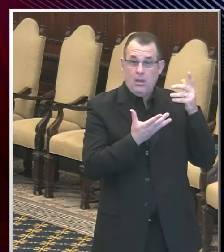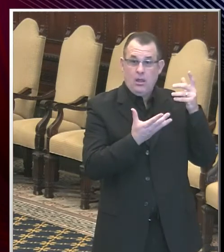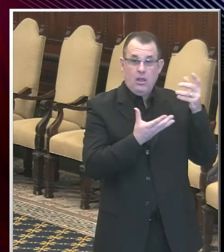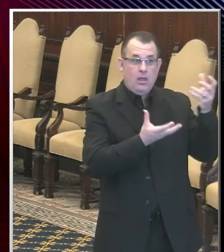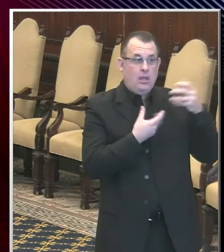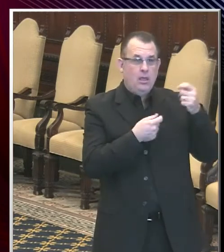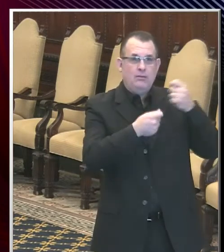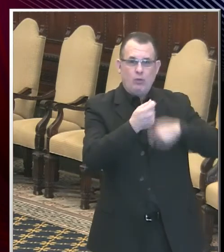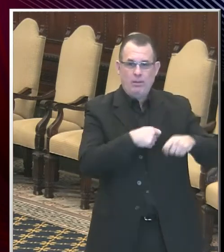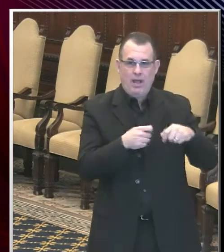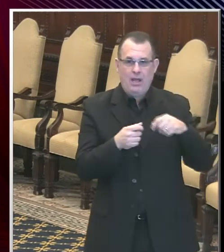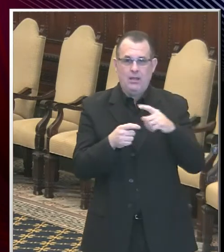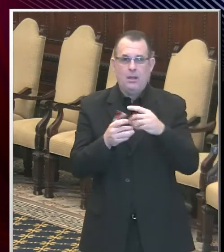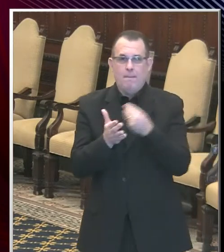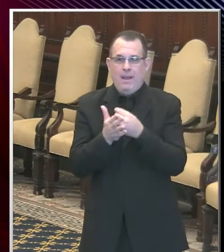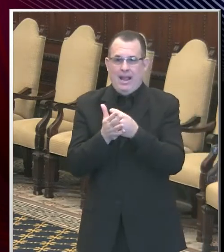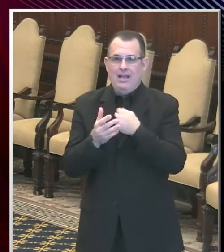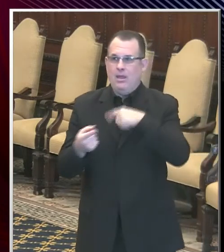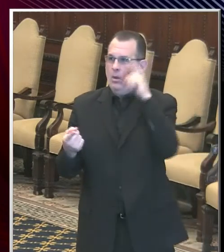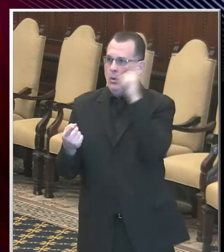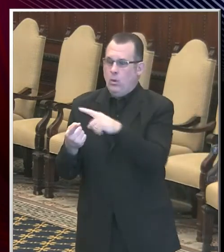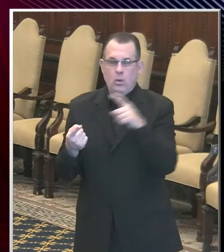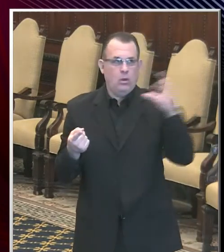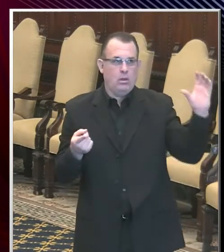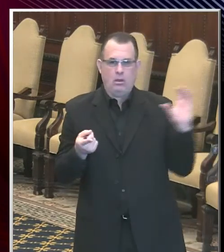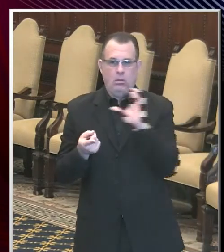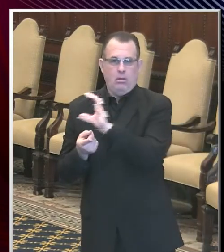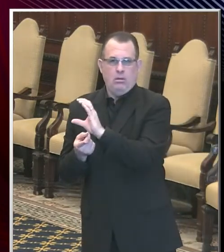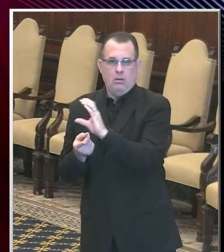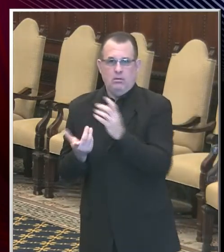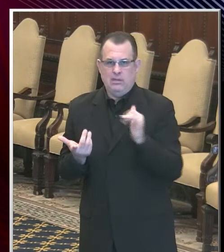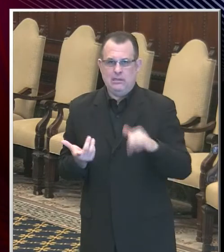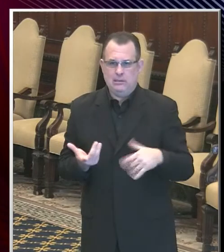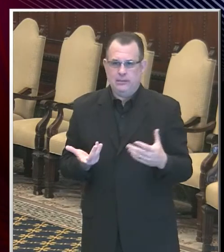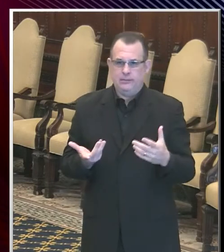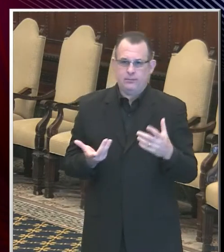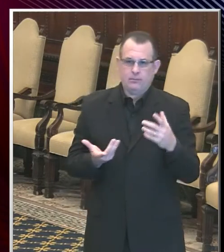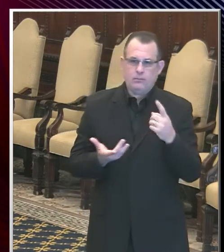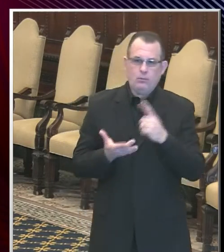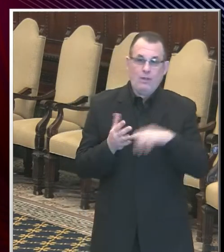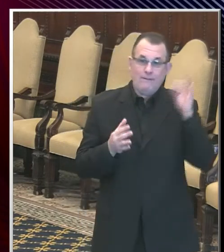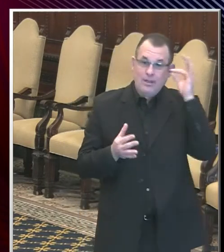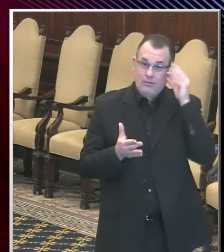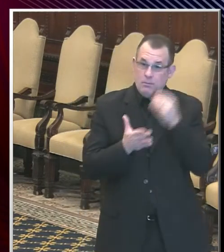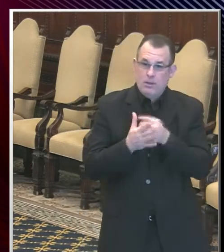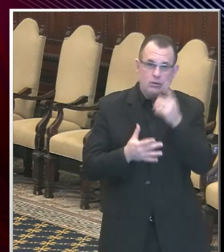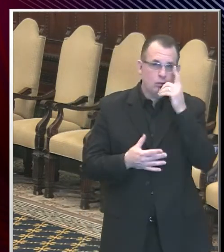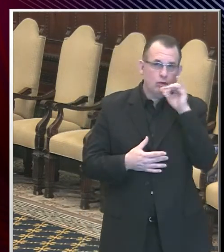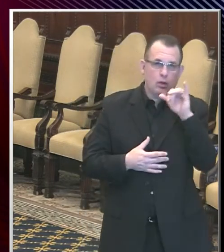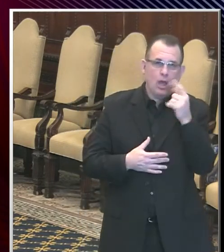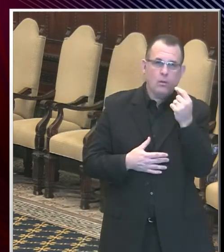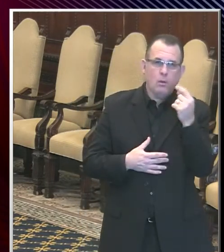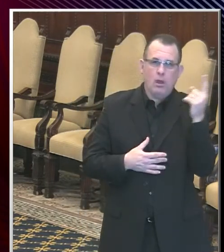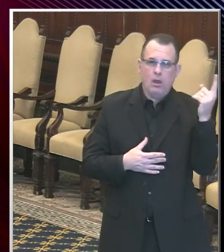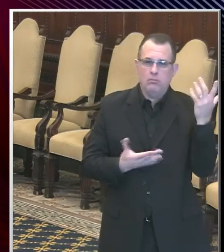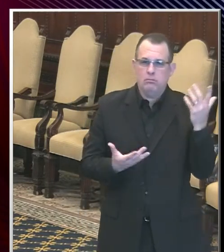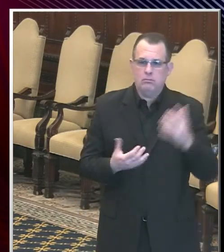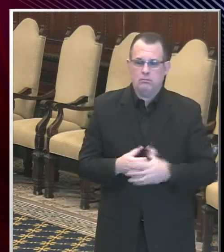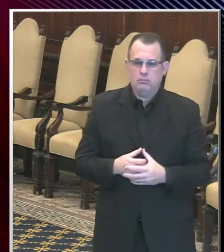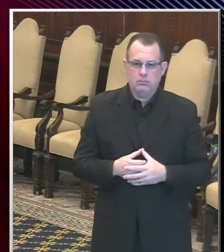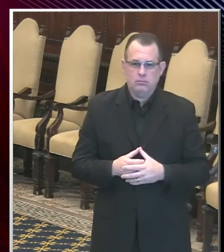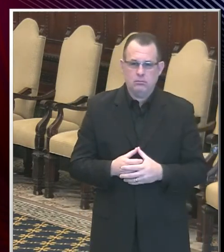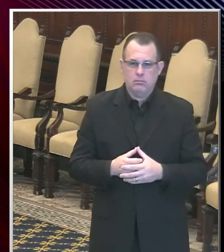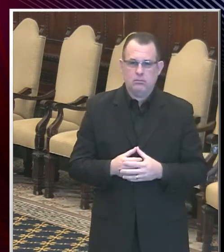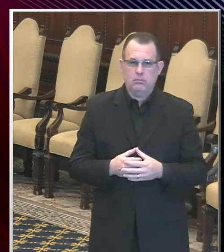for those programs. Interesting. What federal streams are you guys looking at? So we're looking